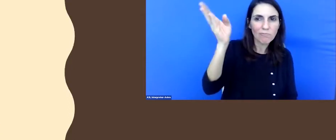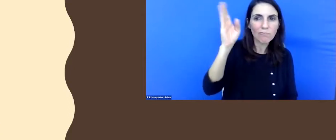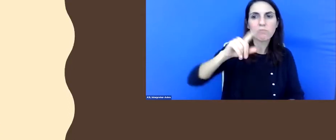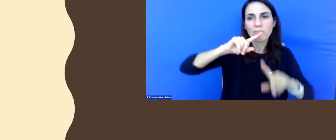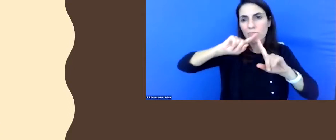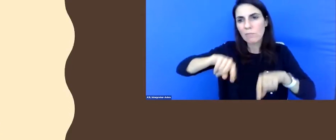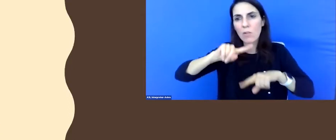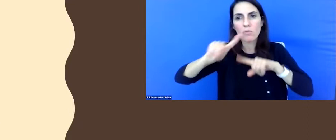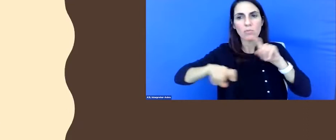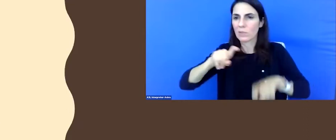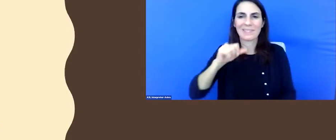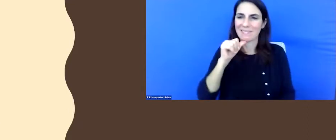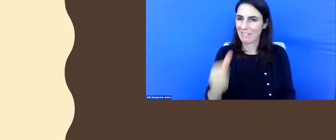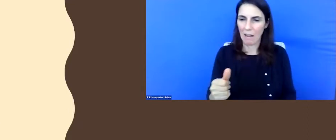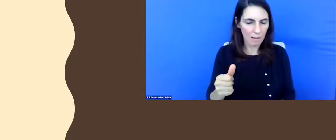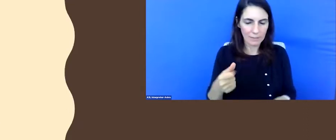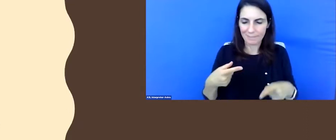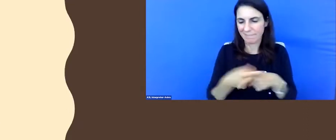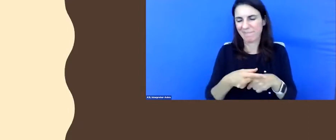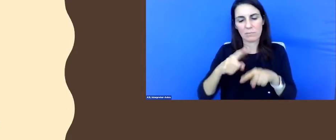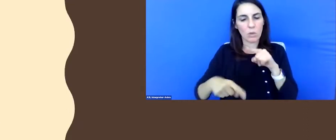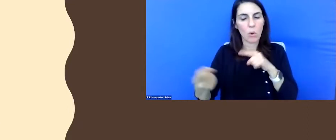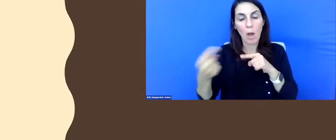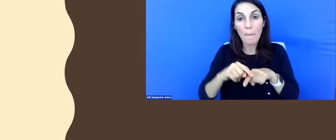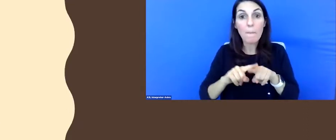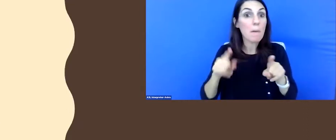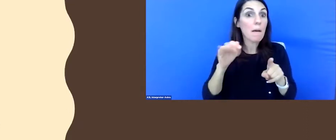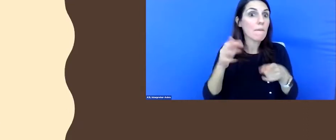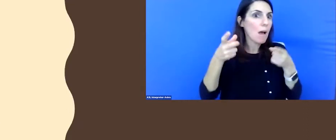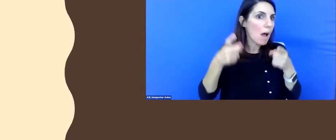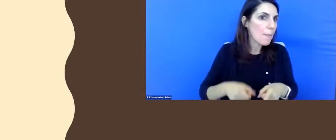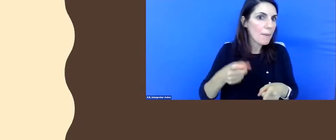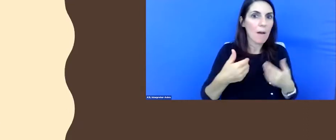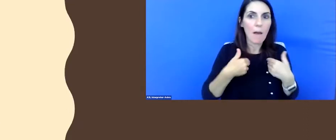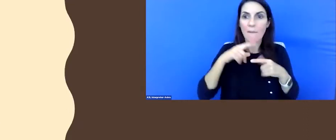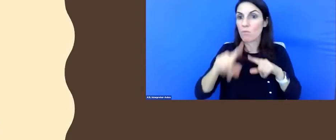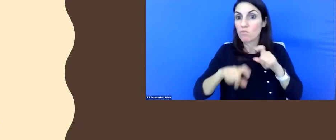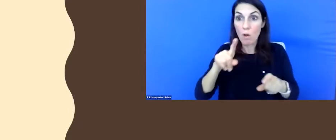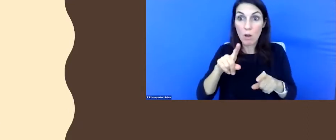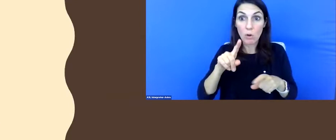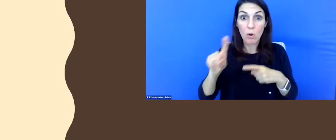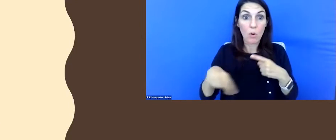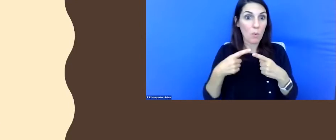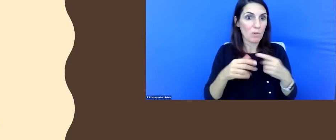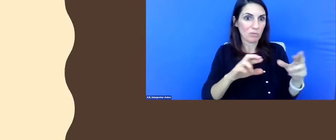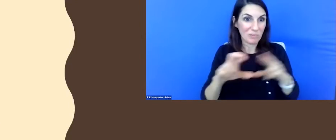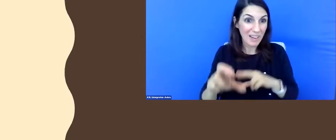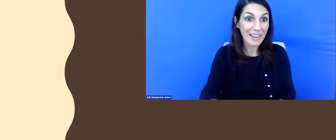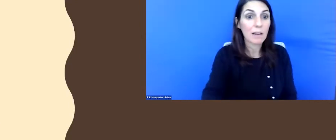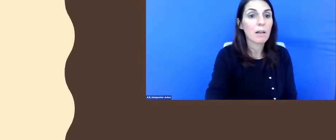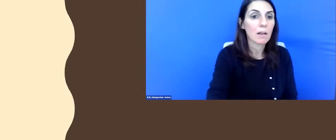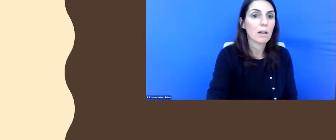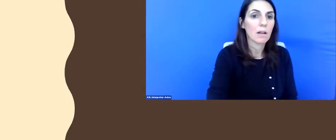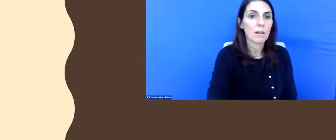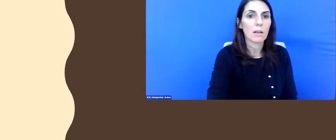questions. But if you have questions, when we get to that section, I